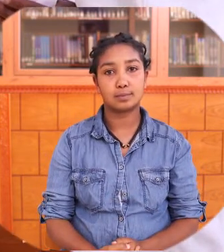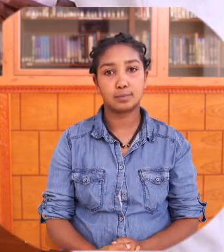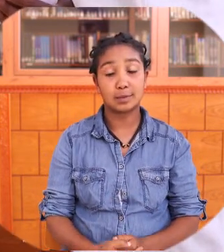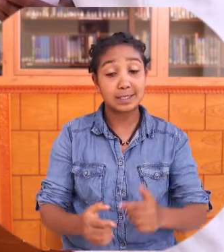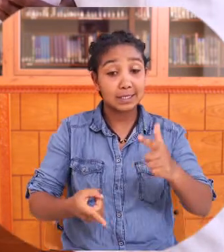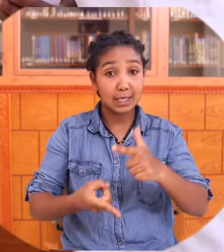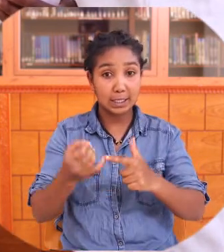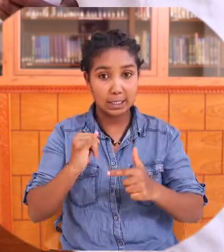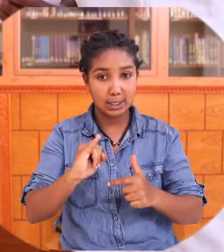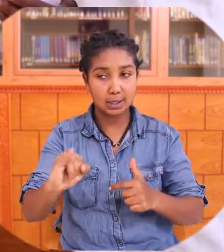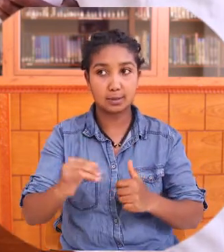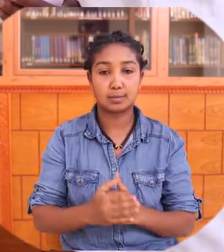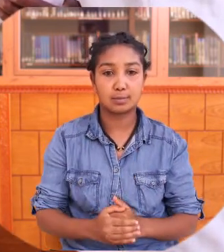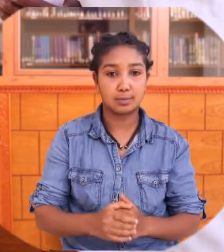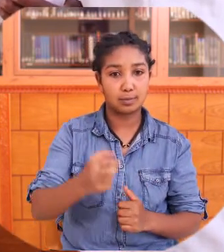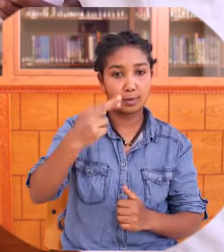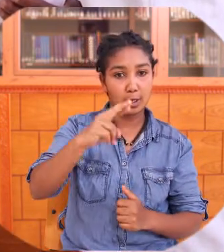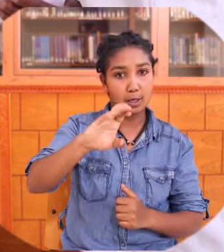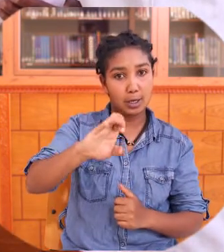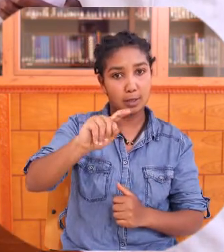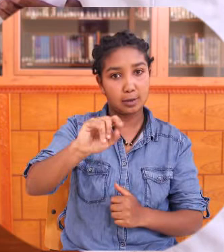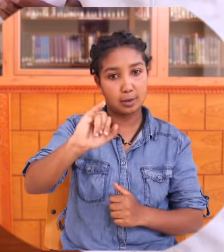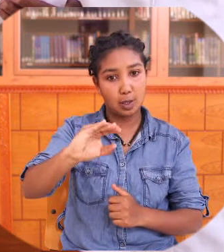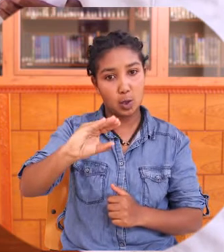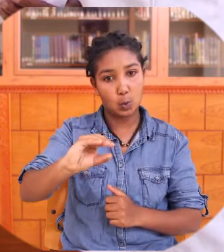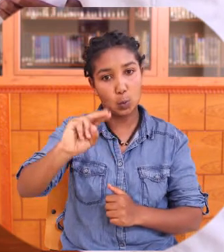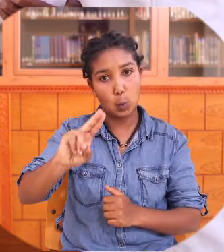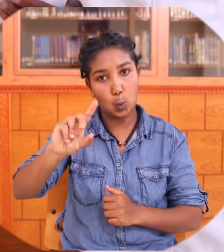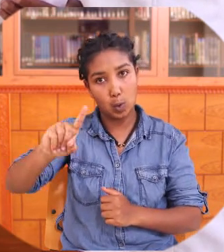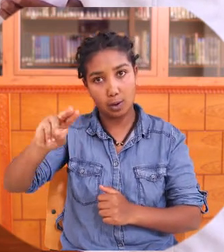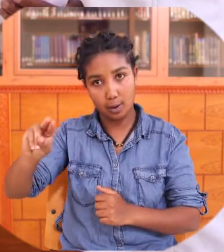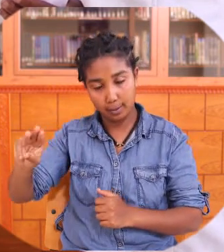The second is reticulum.